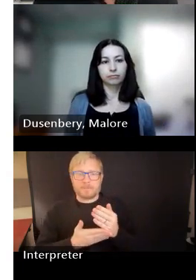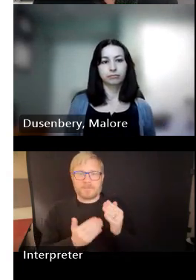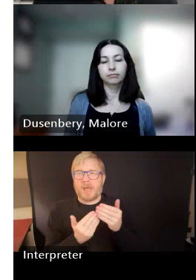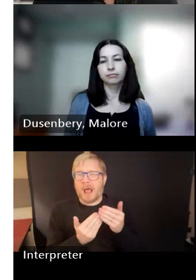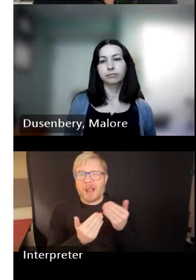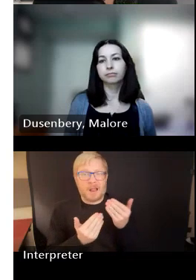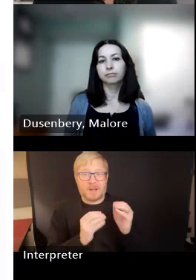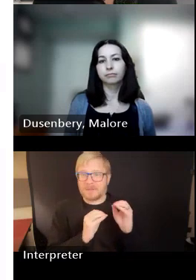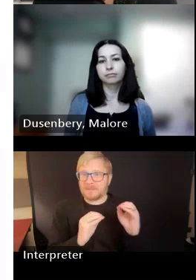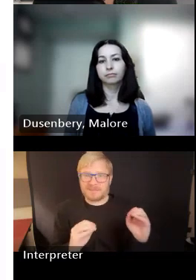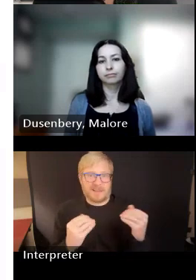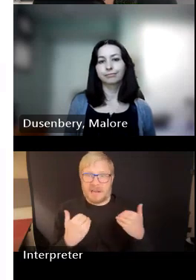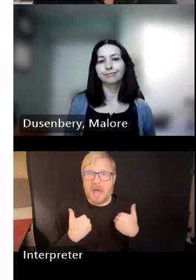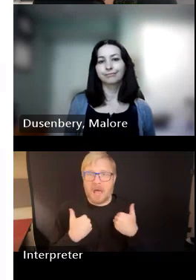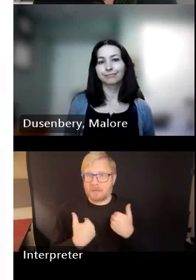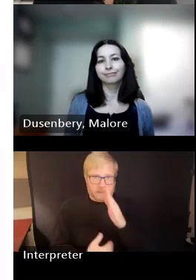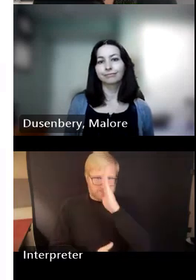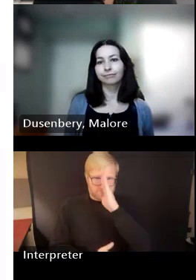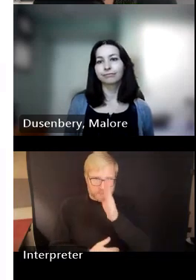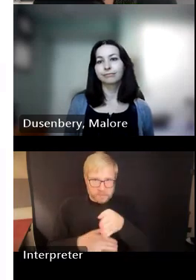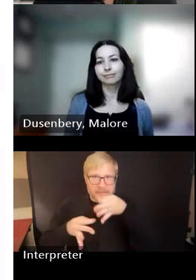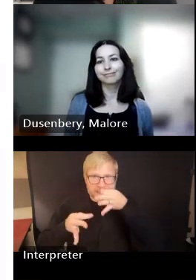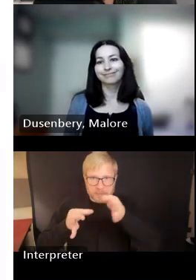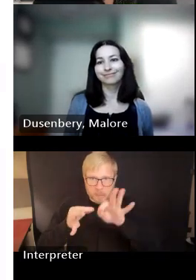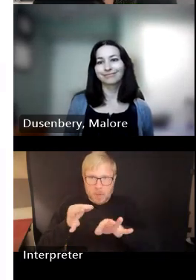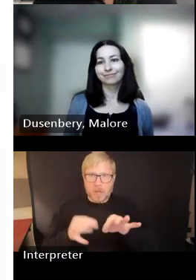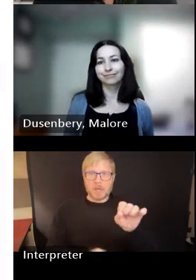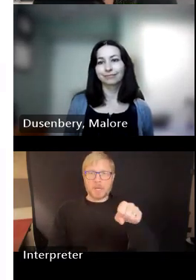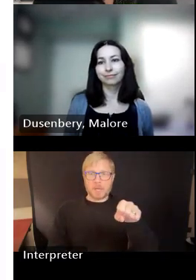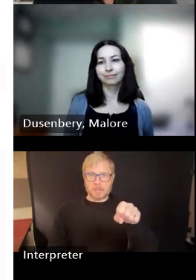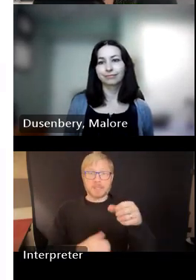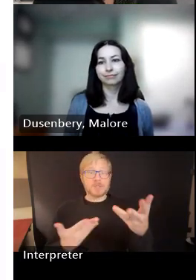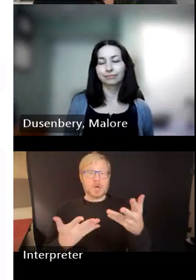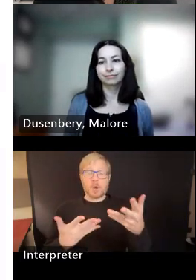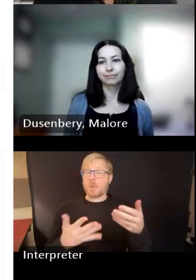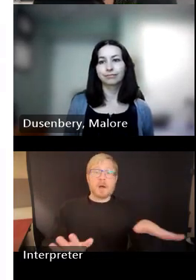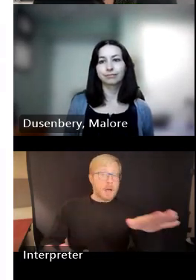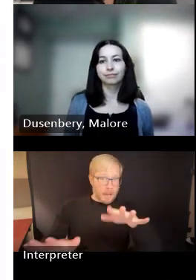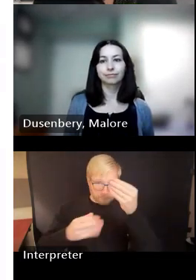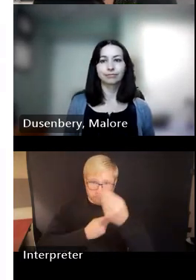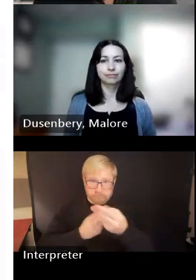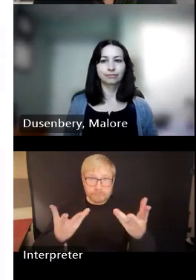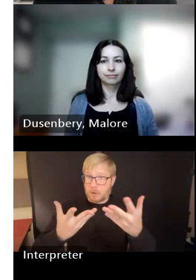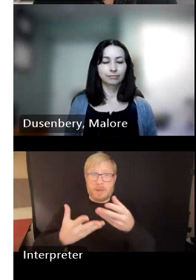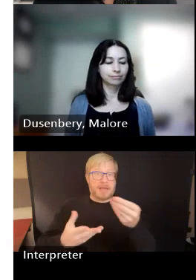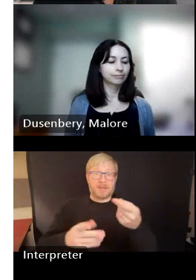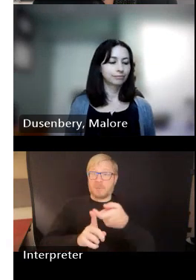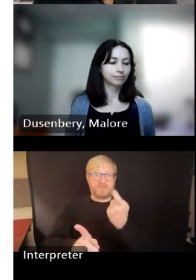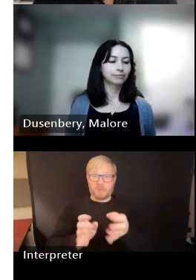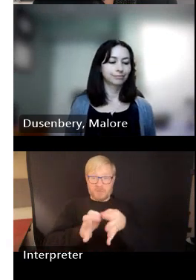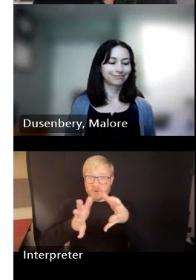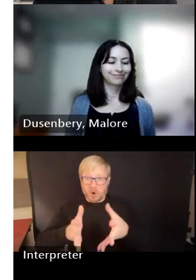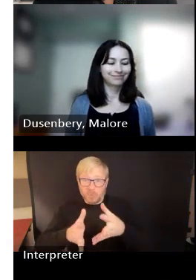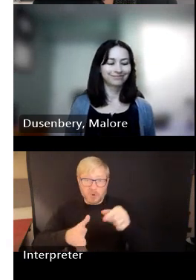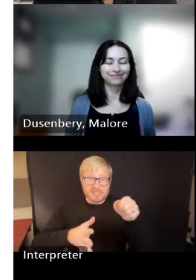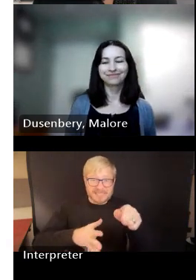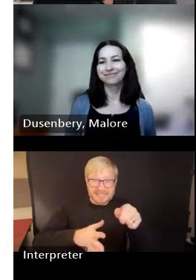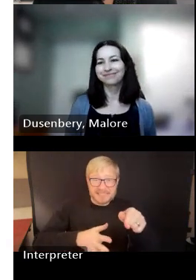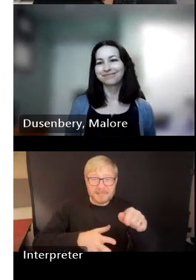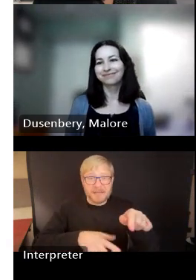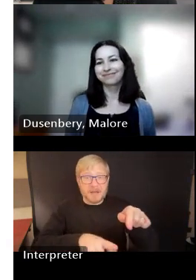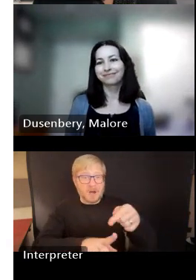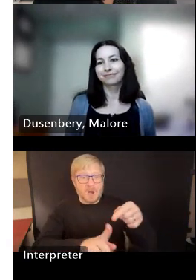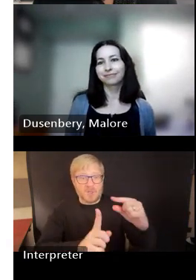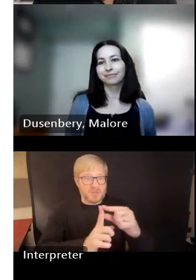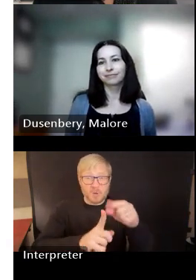And again, justice is a lofty term. I remember with some interpreters, I don't come from this country. It's very hard to even translate that word. So we recognize